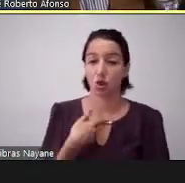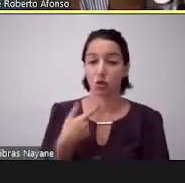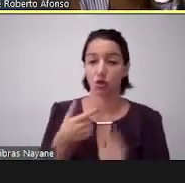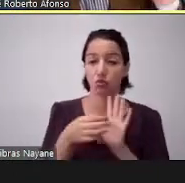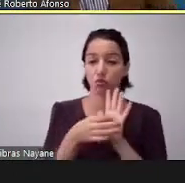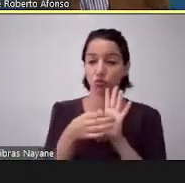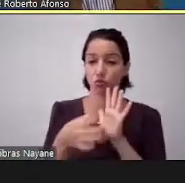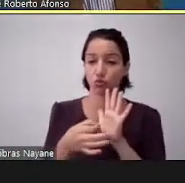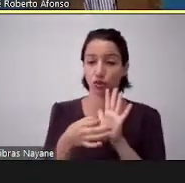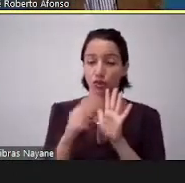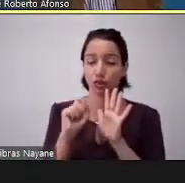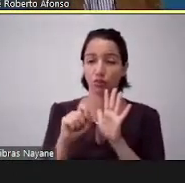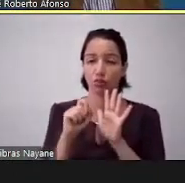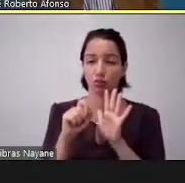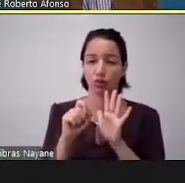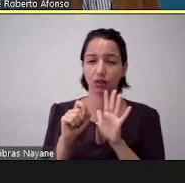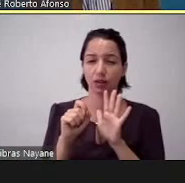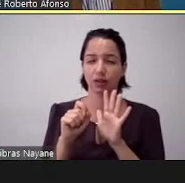have here.